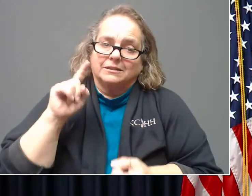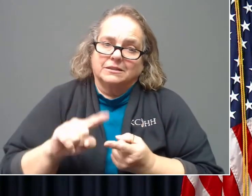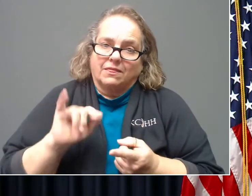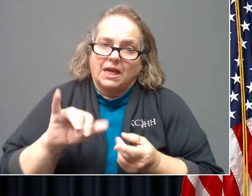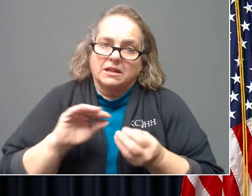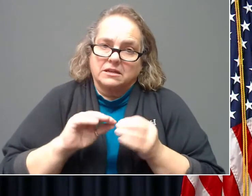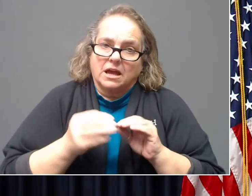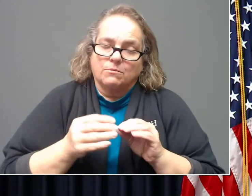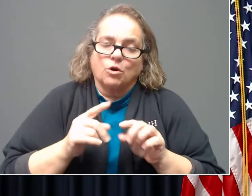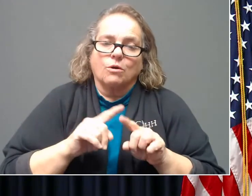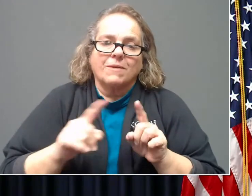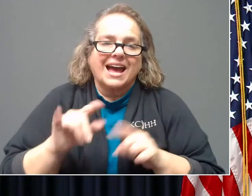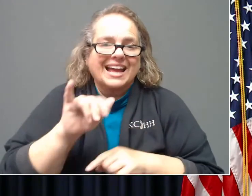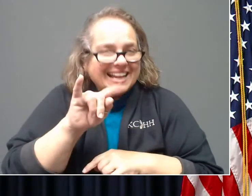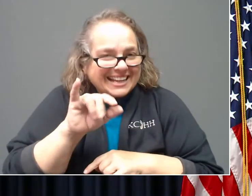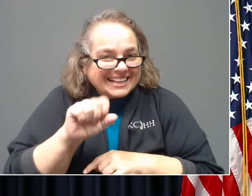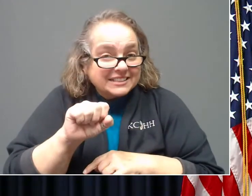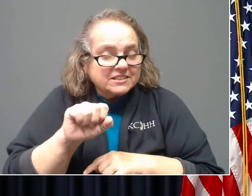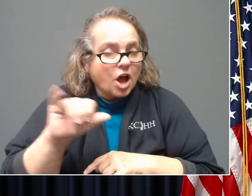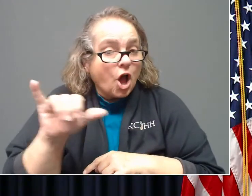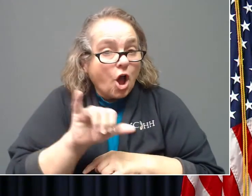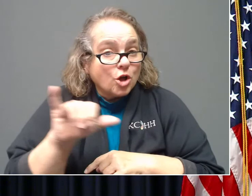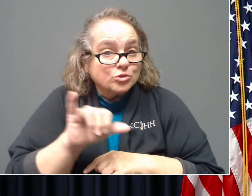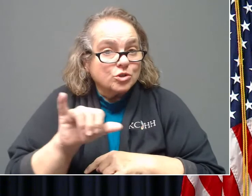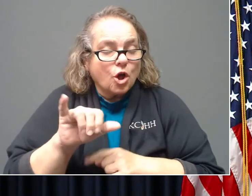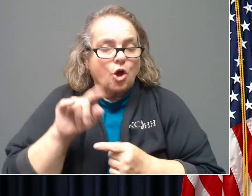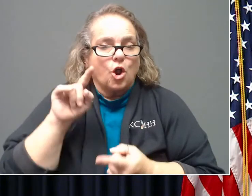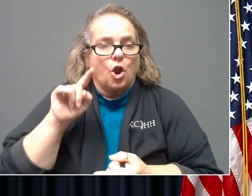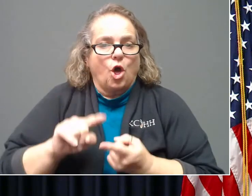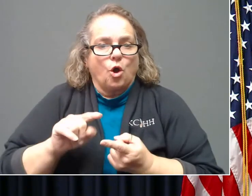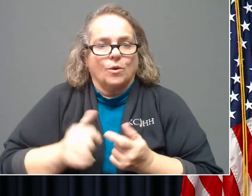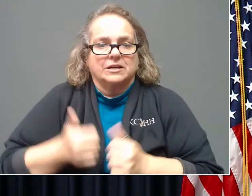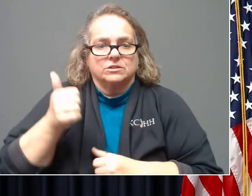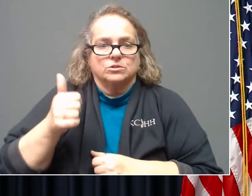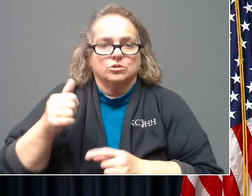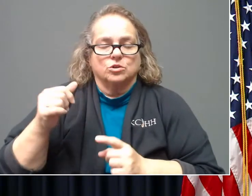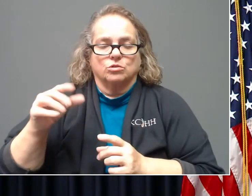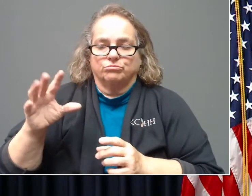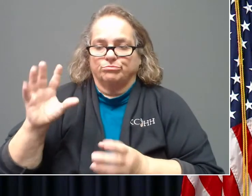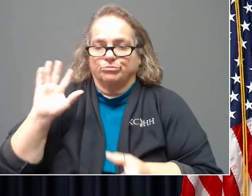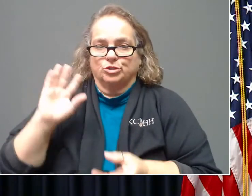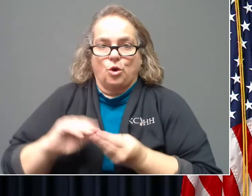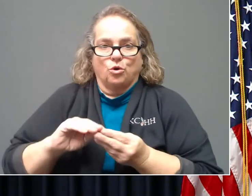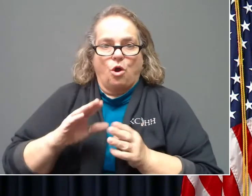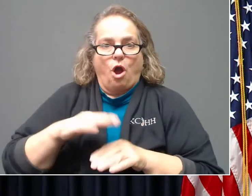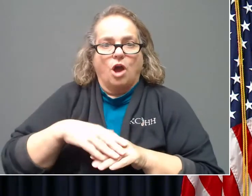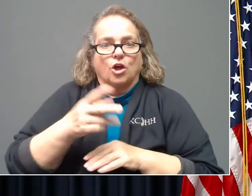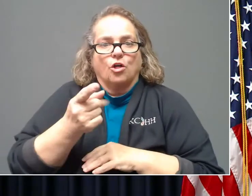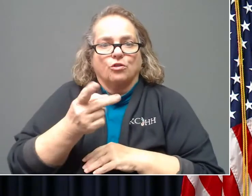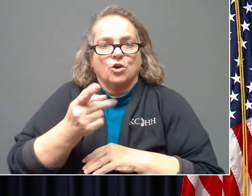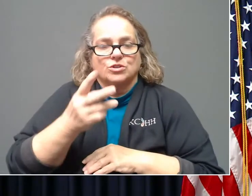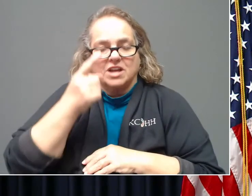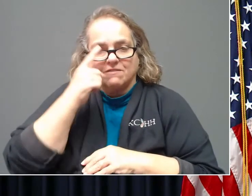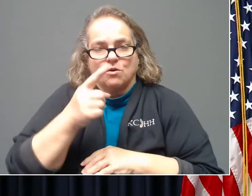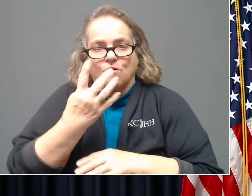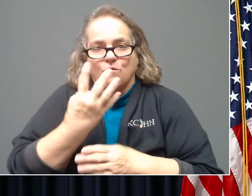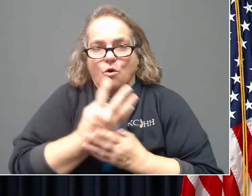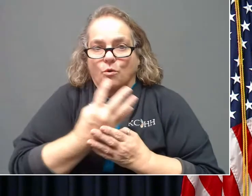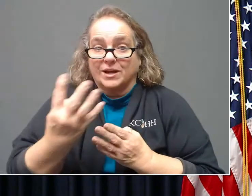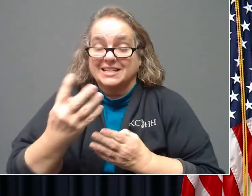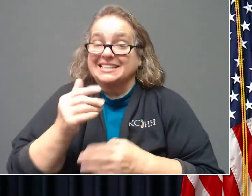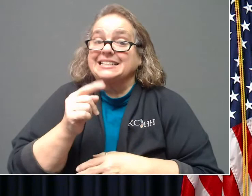the lowest total for a Thursday in over 4 weeks. It does appear